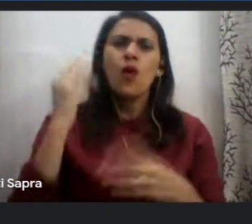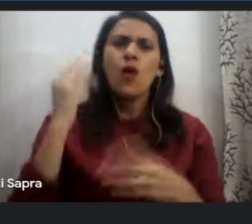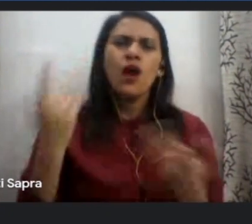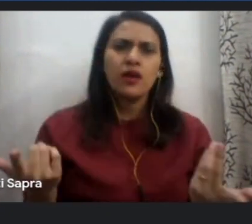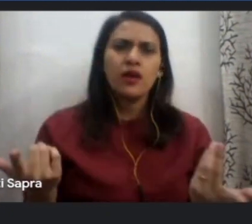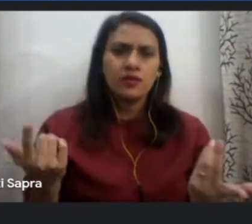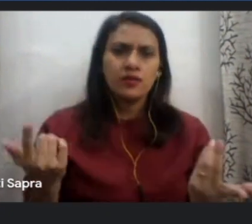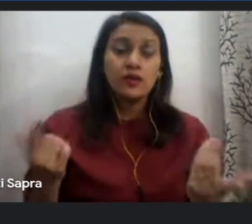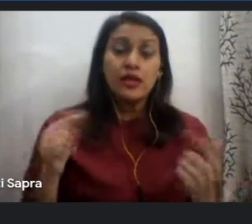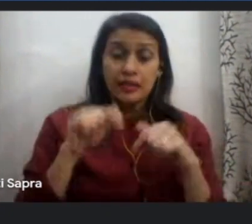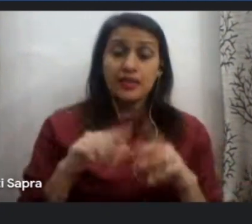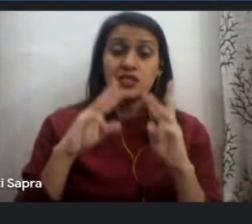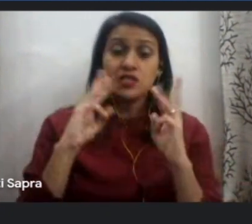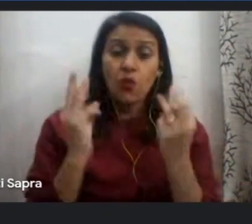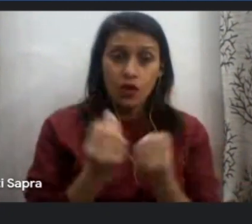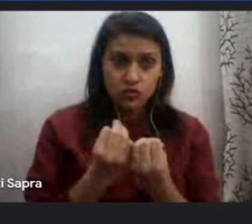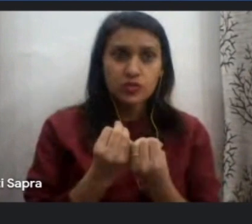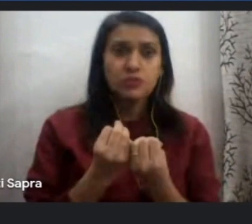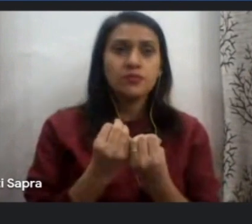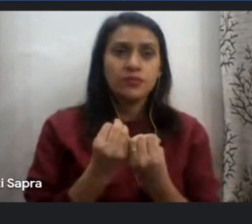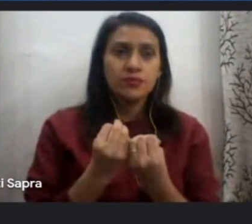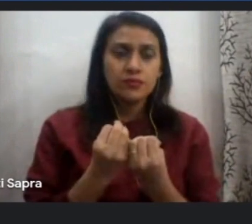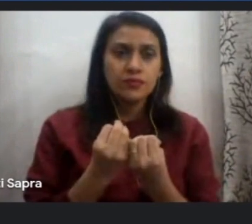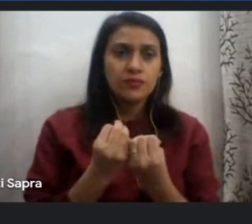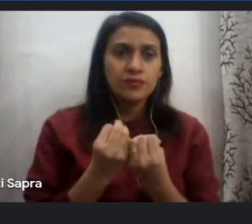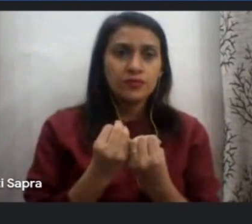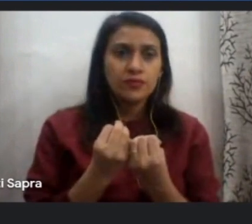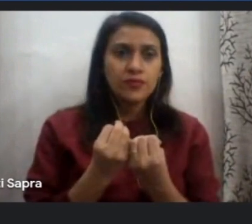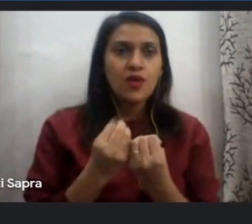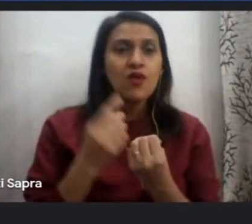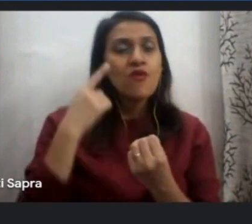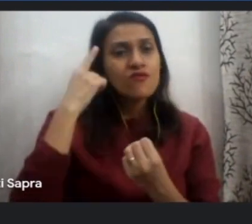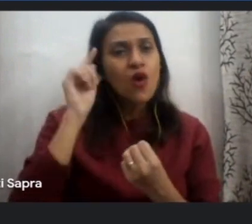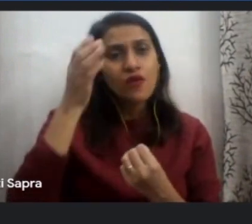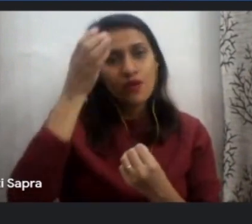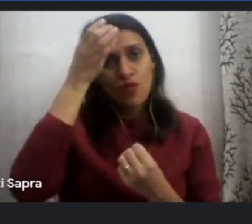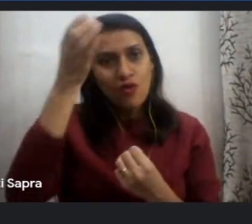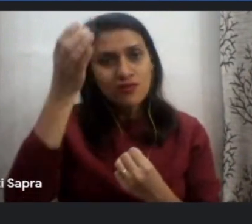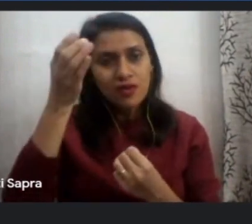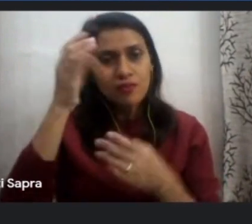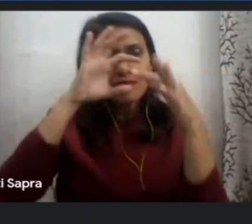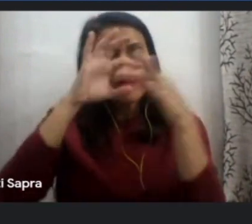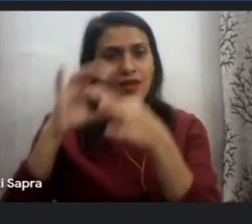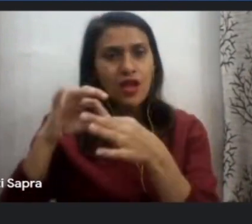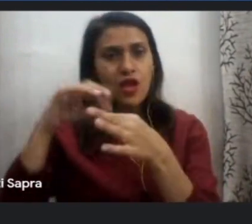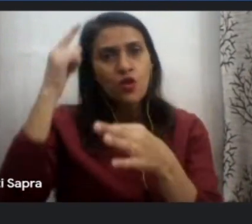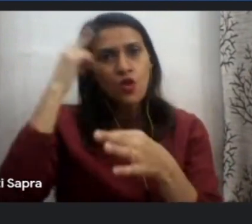doing this workshop at a time when we are embracing the concept of neurodiversity. Right?